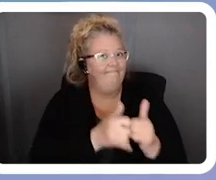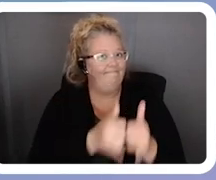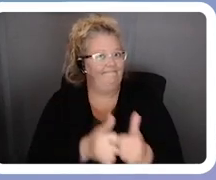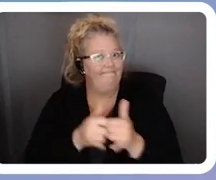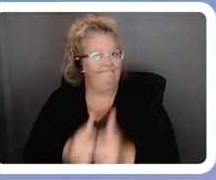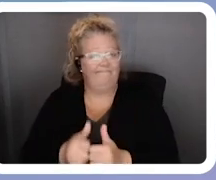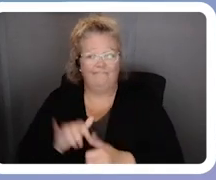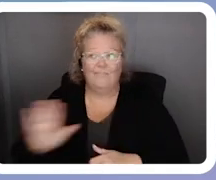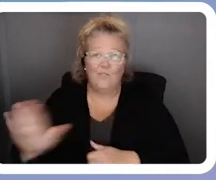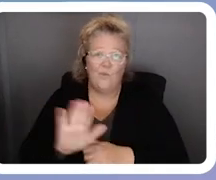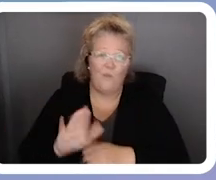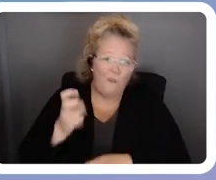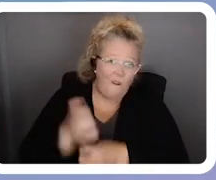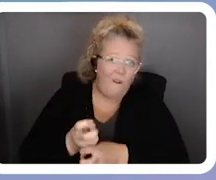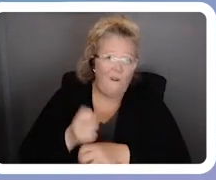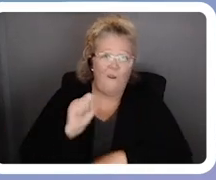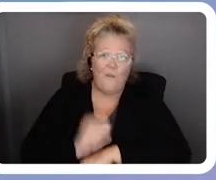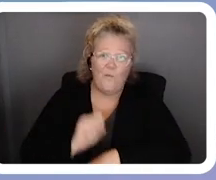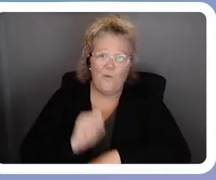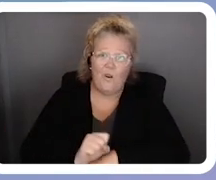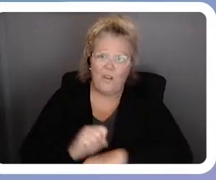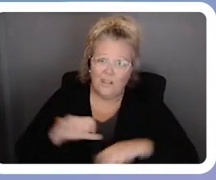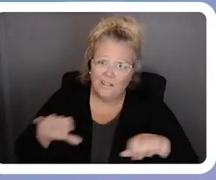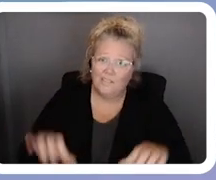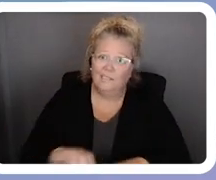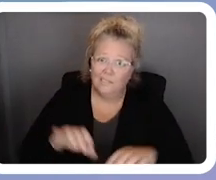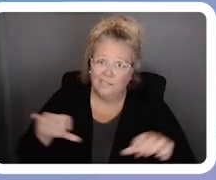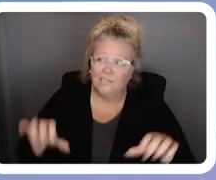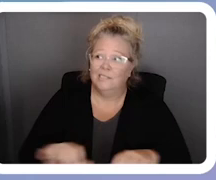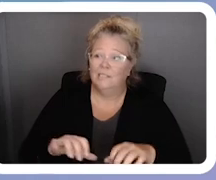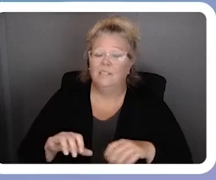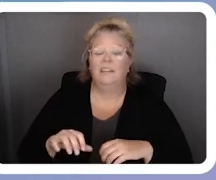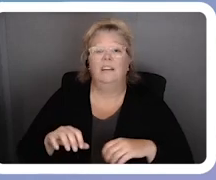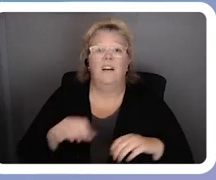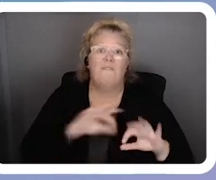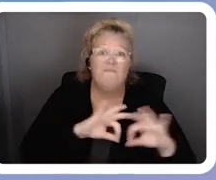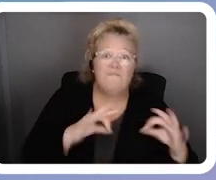and recognizing achievements with hard work,